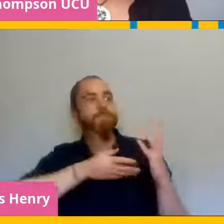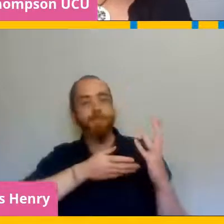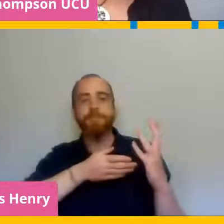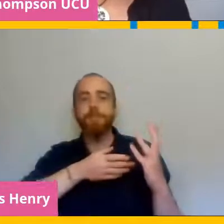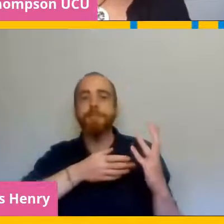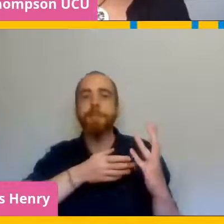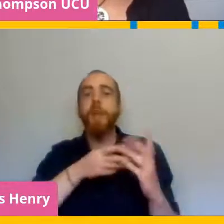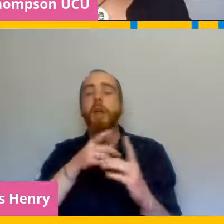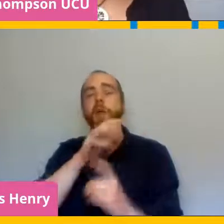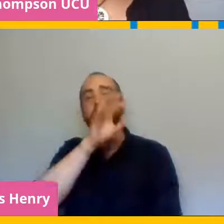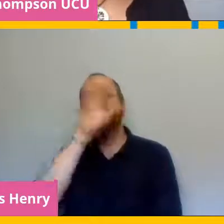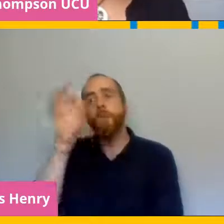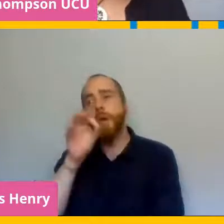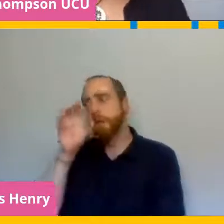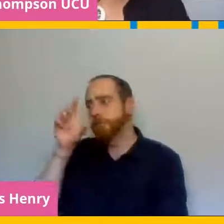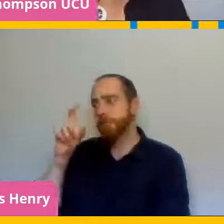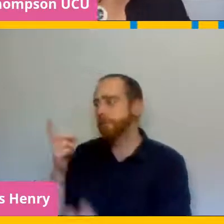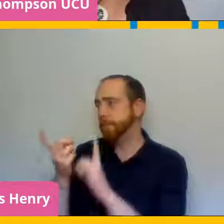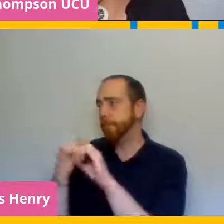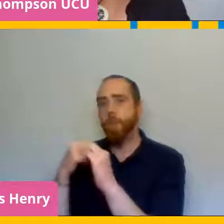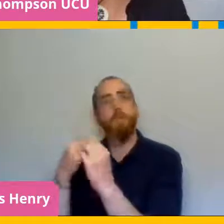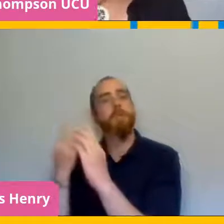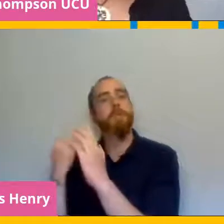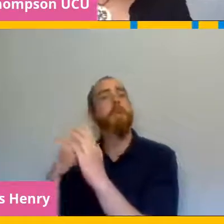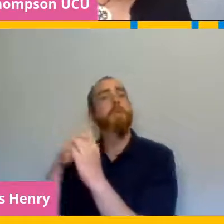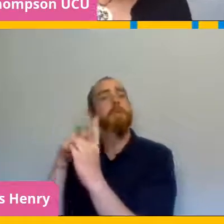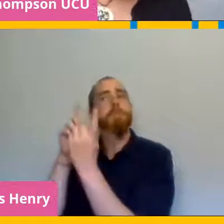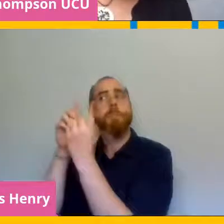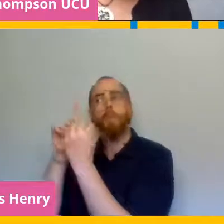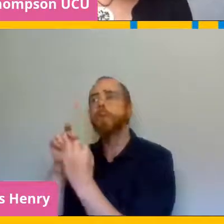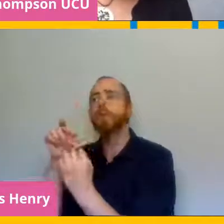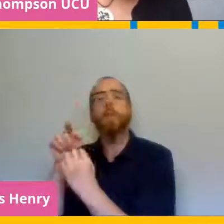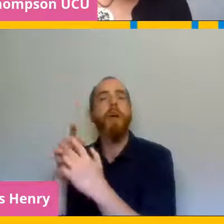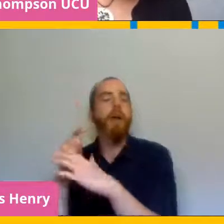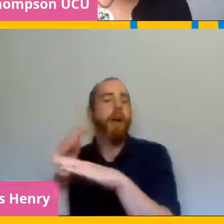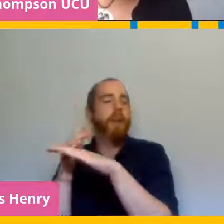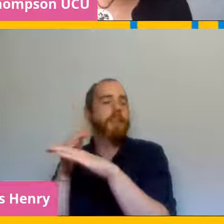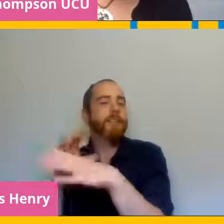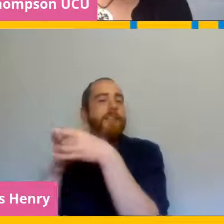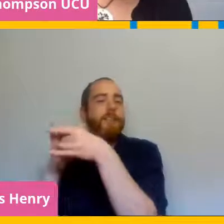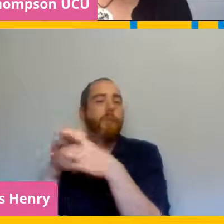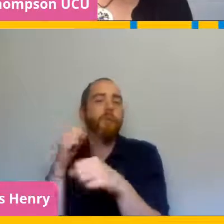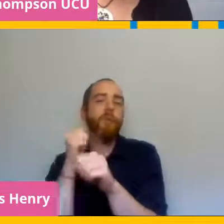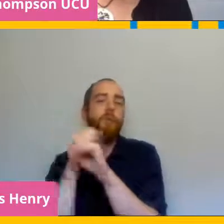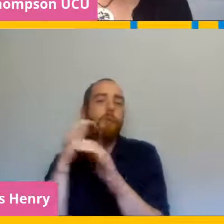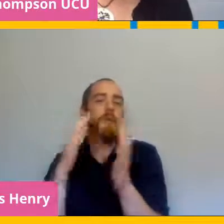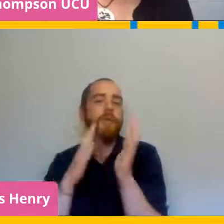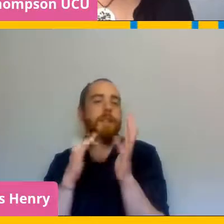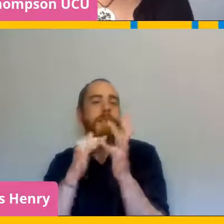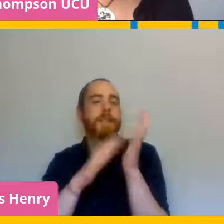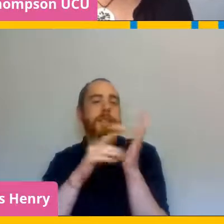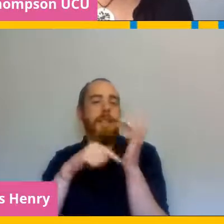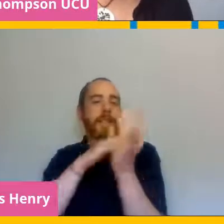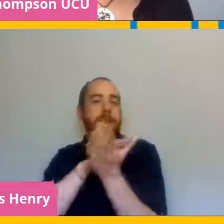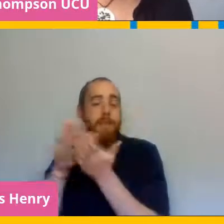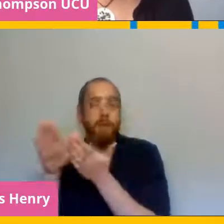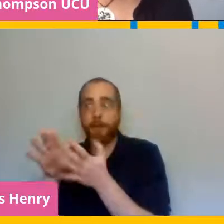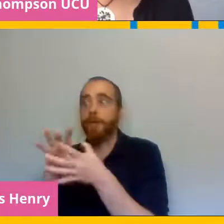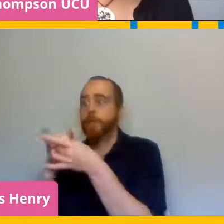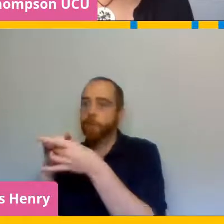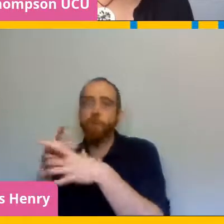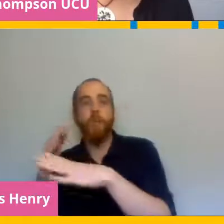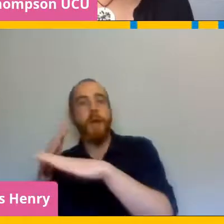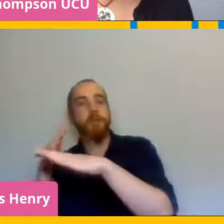the action at Goldsmiths that led to being in dispute now. What I need to do, and this is an